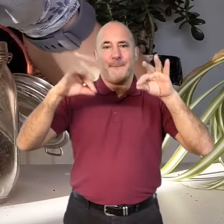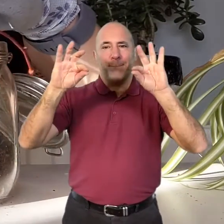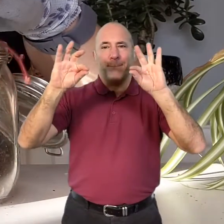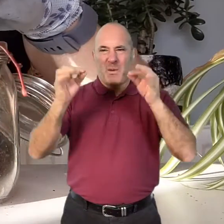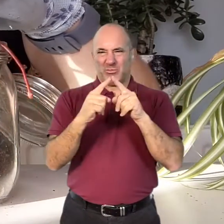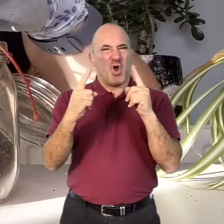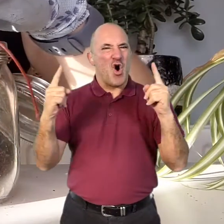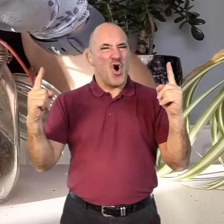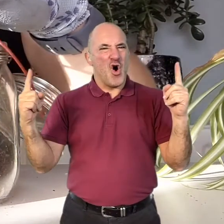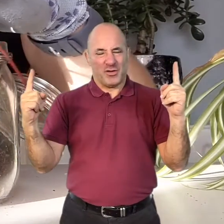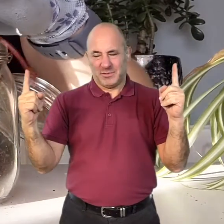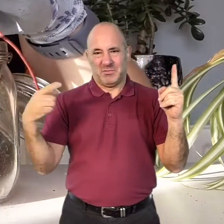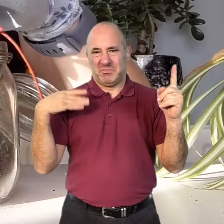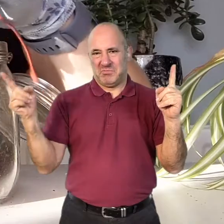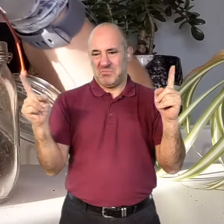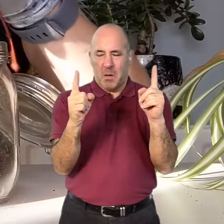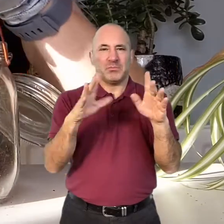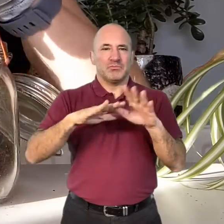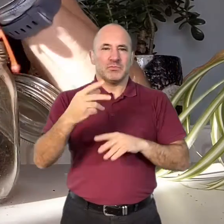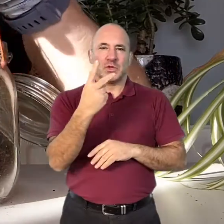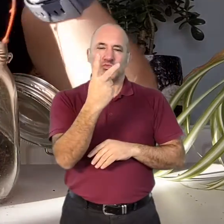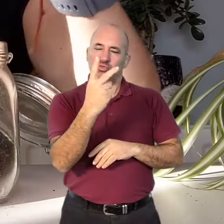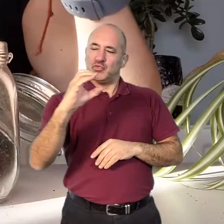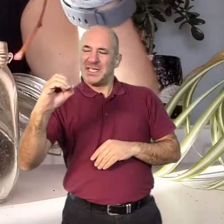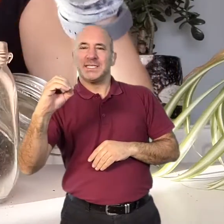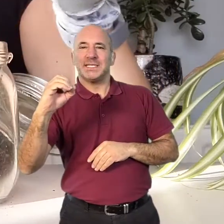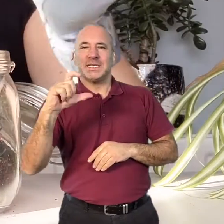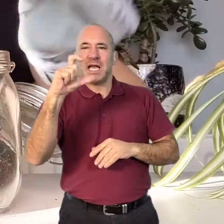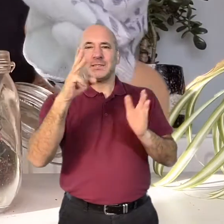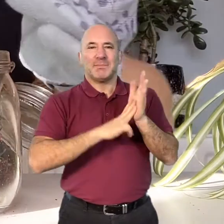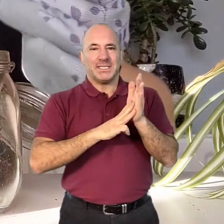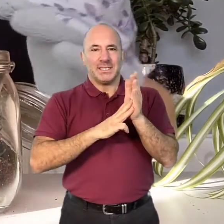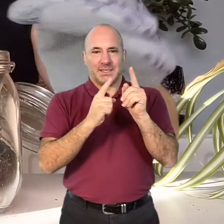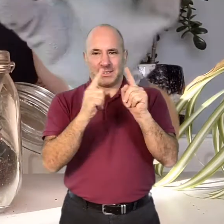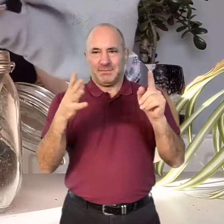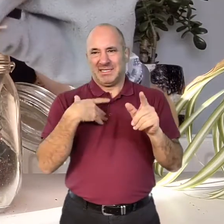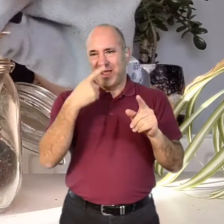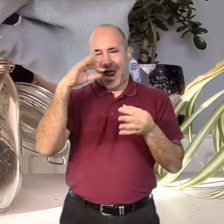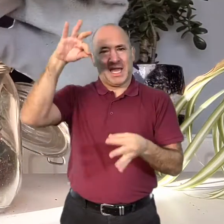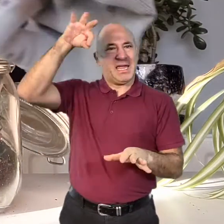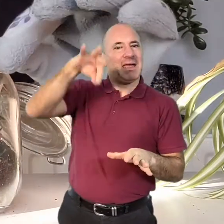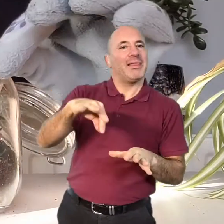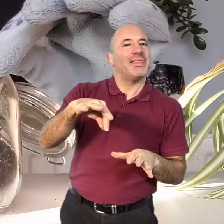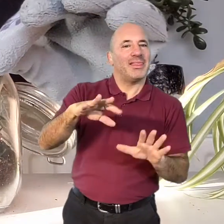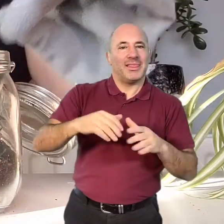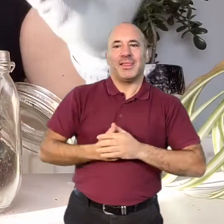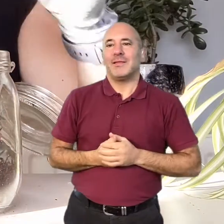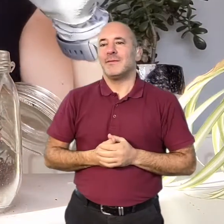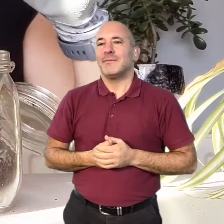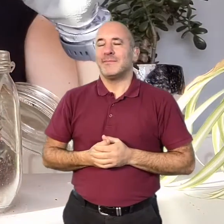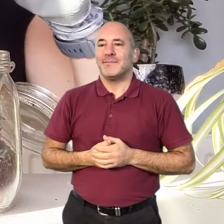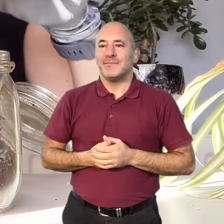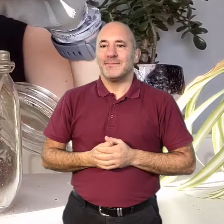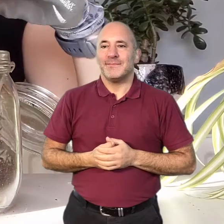I found in the park on a tree. So I'm just breaking it off so it's about